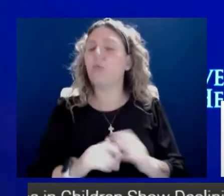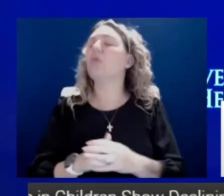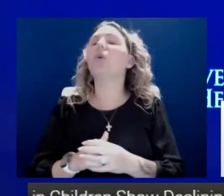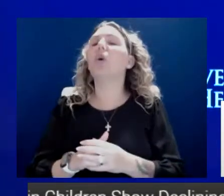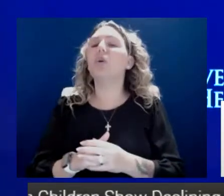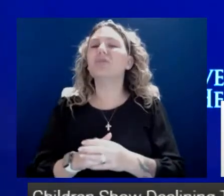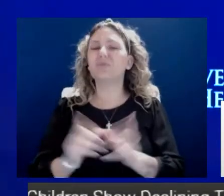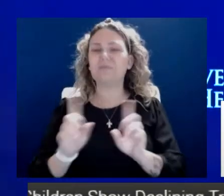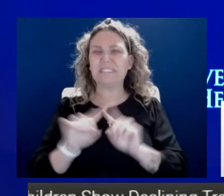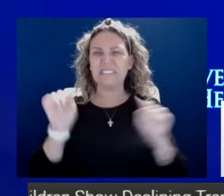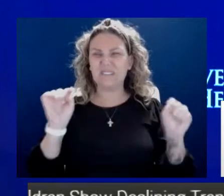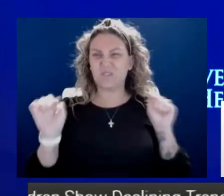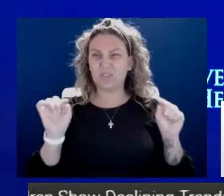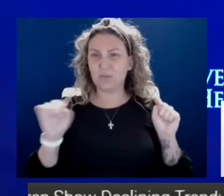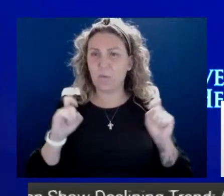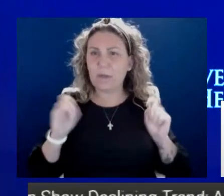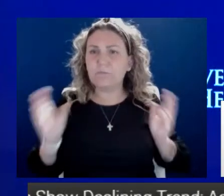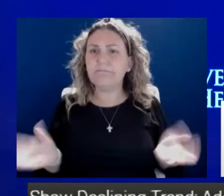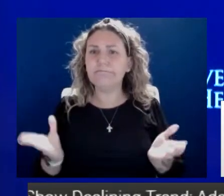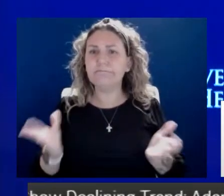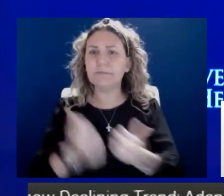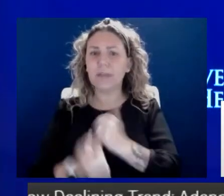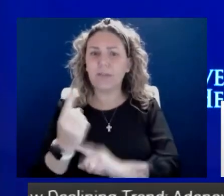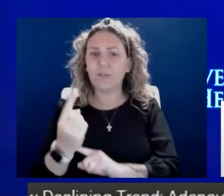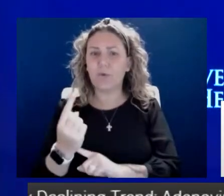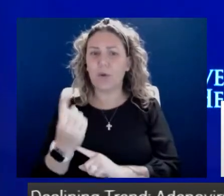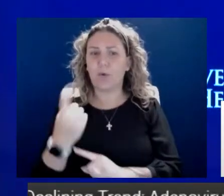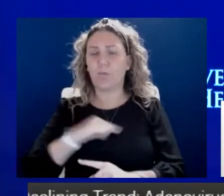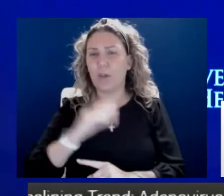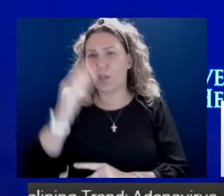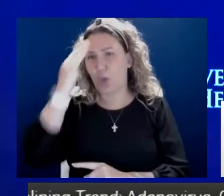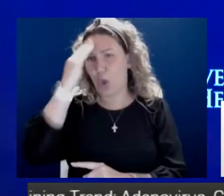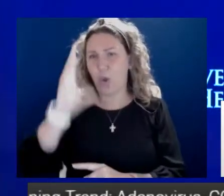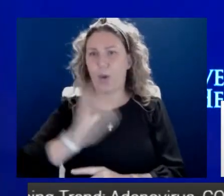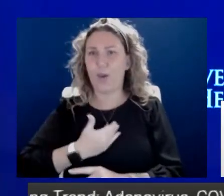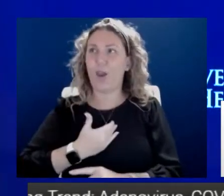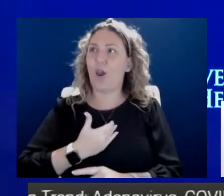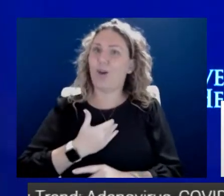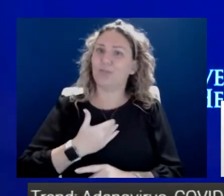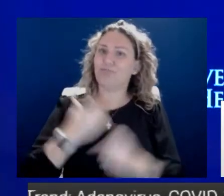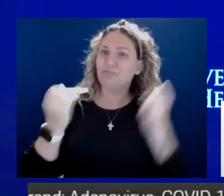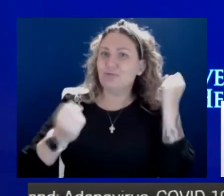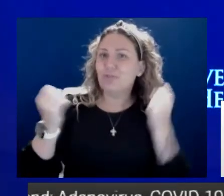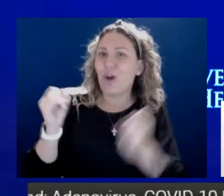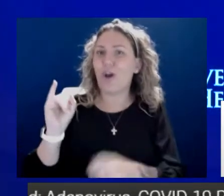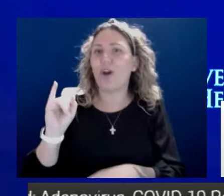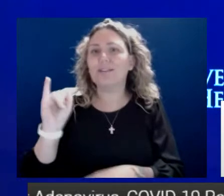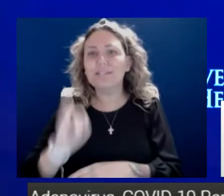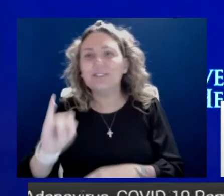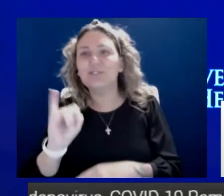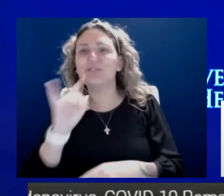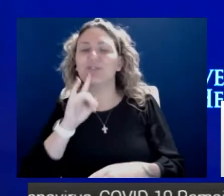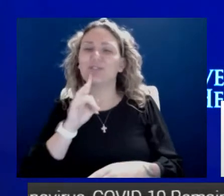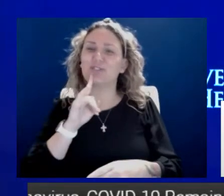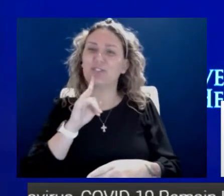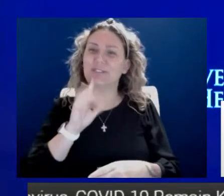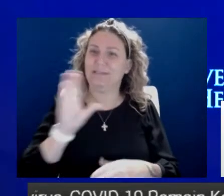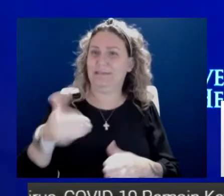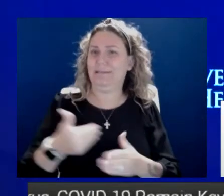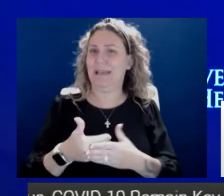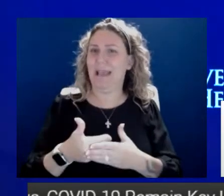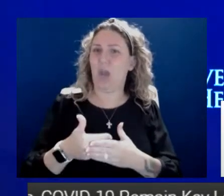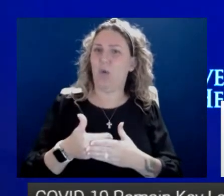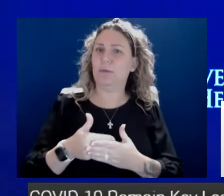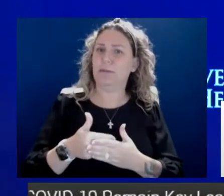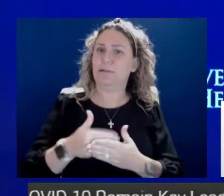want to encourage everyone, we know our car insurance. We know our car insurance pretty well. We know our deductible and what it covers. Sometimes we don't know that too much about